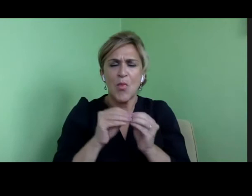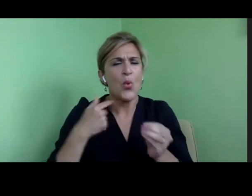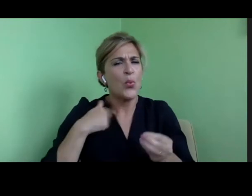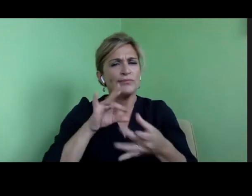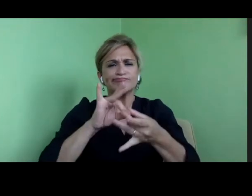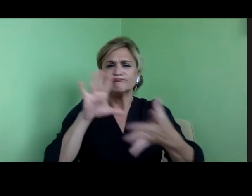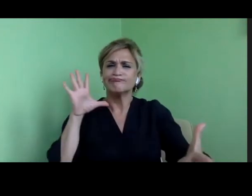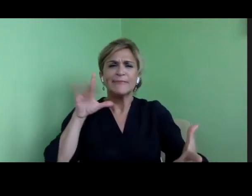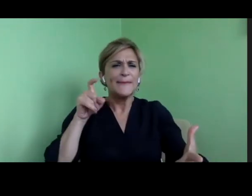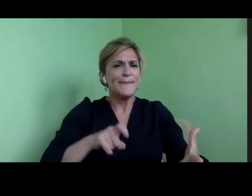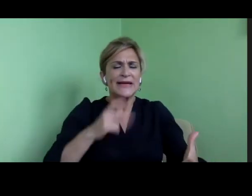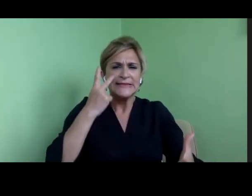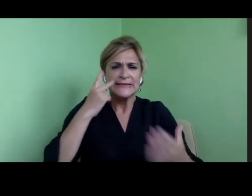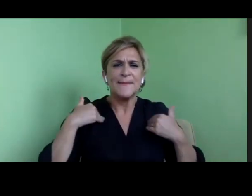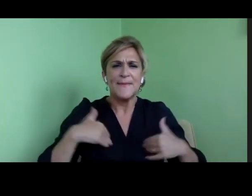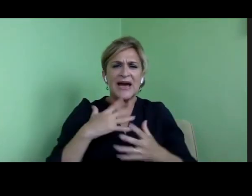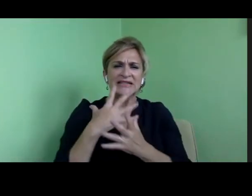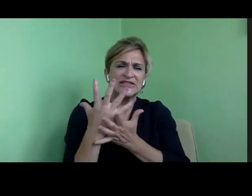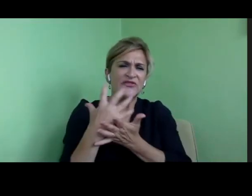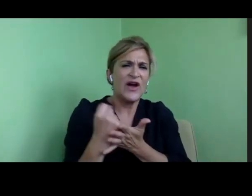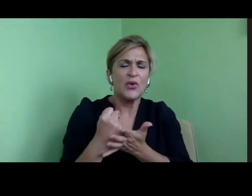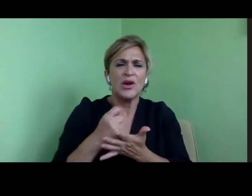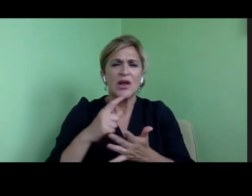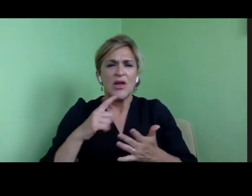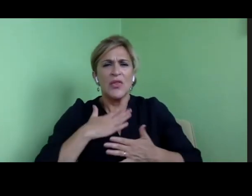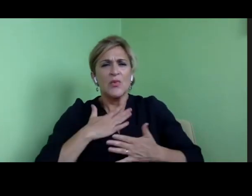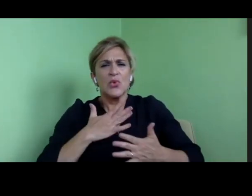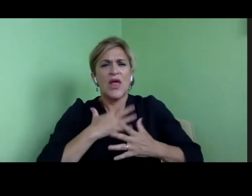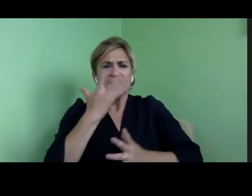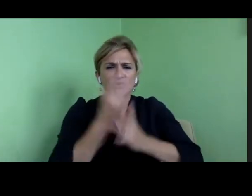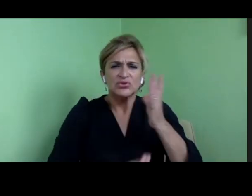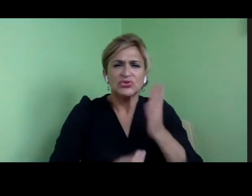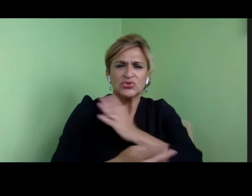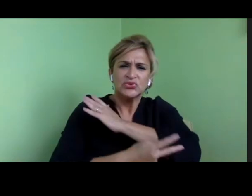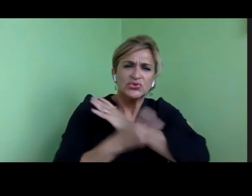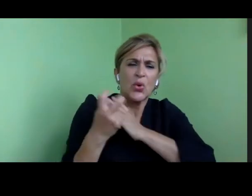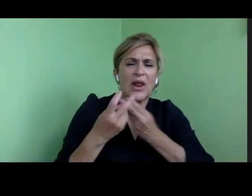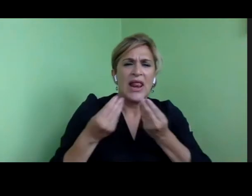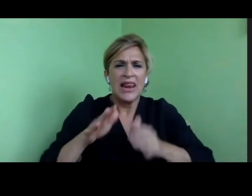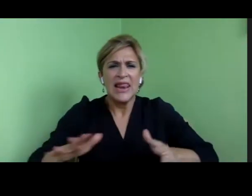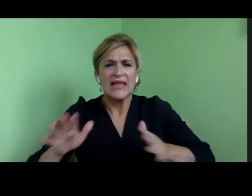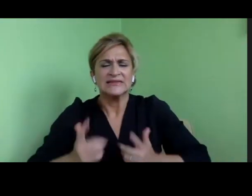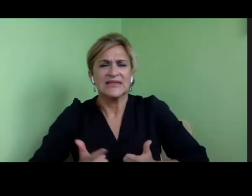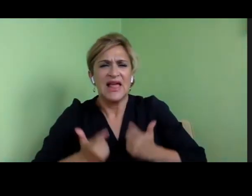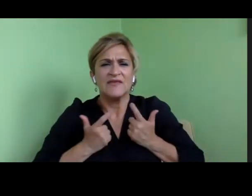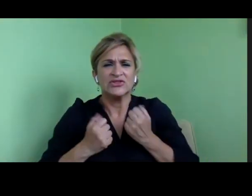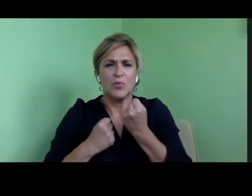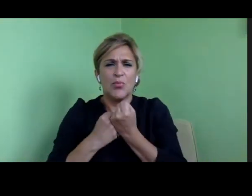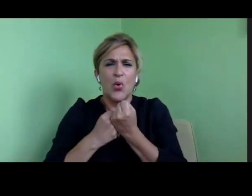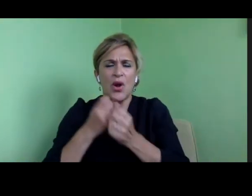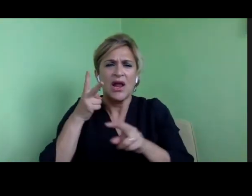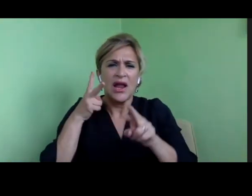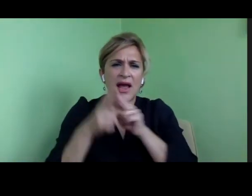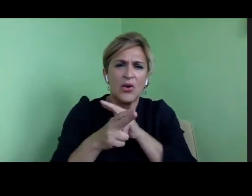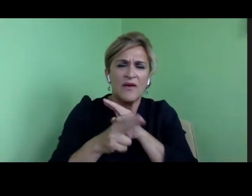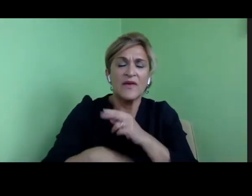Watched bodies devoured, the very breath and essence stolen, limbs, life support cut off. Some of us went MIA,